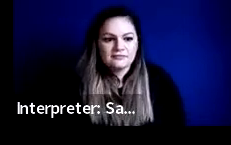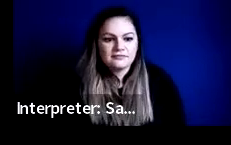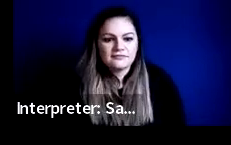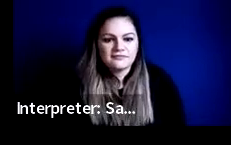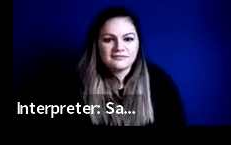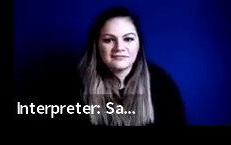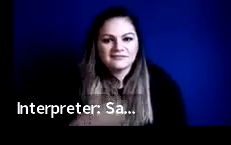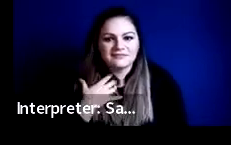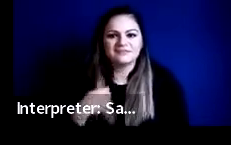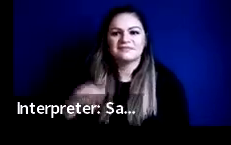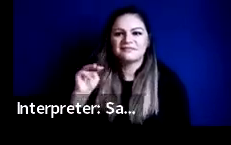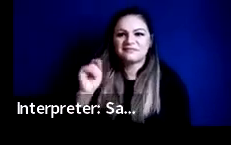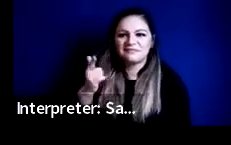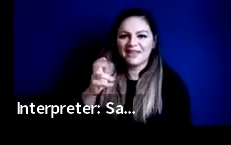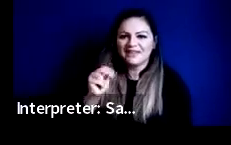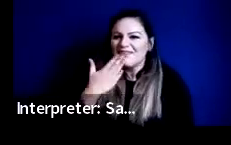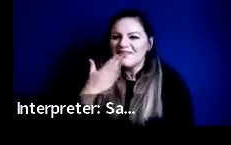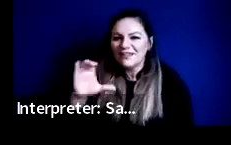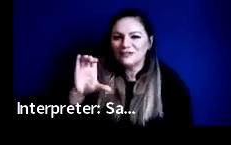Thanks so much, Chapin.